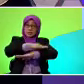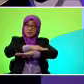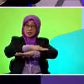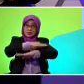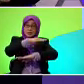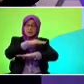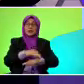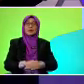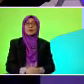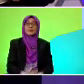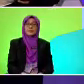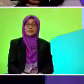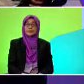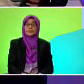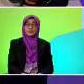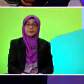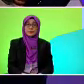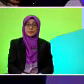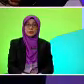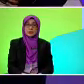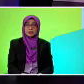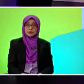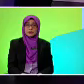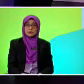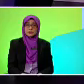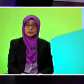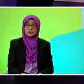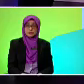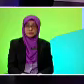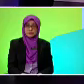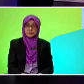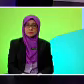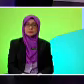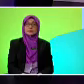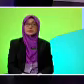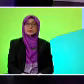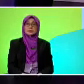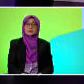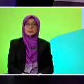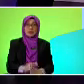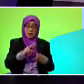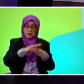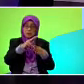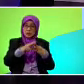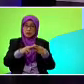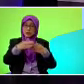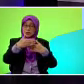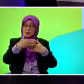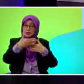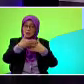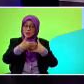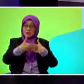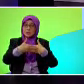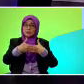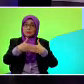at room temperature. Okay, Irfan, can you show the next one? Yep, this is the result after we left. After we